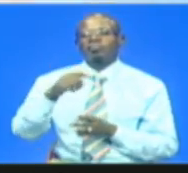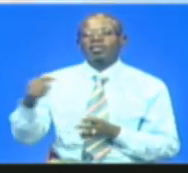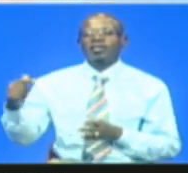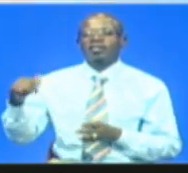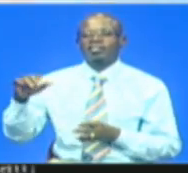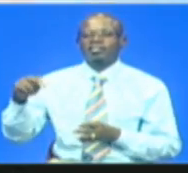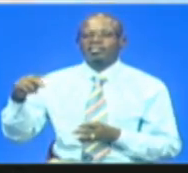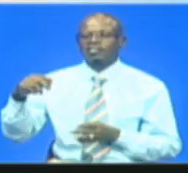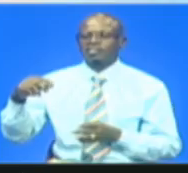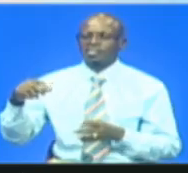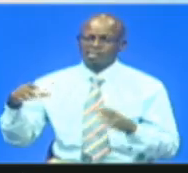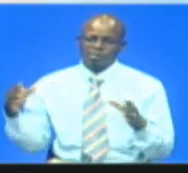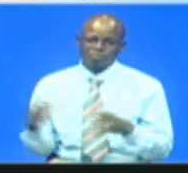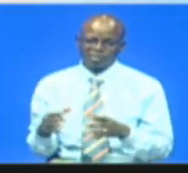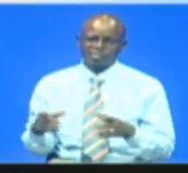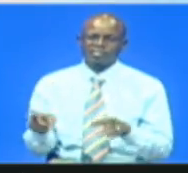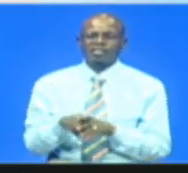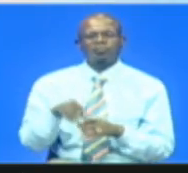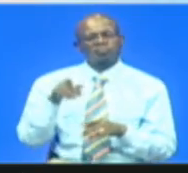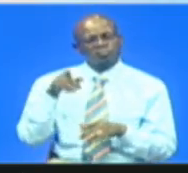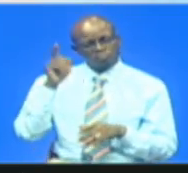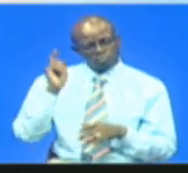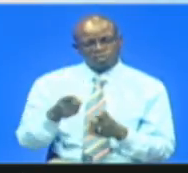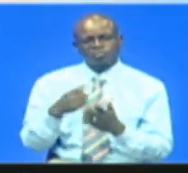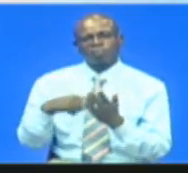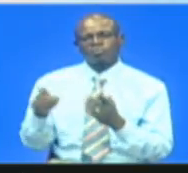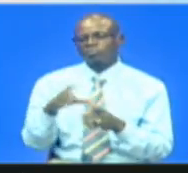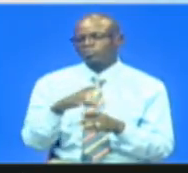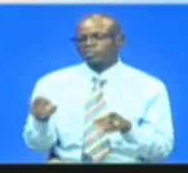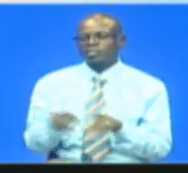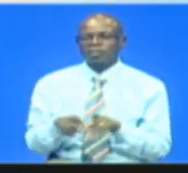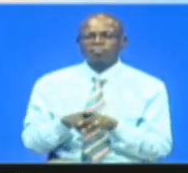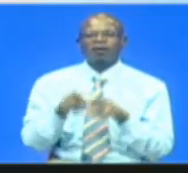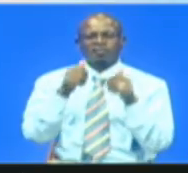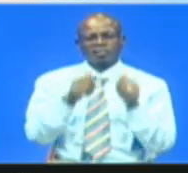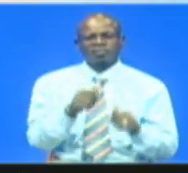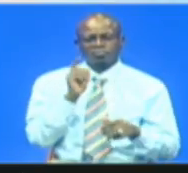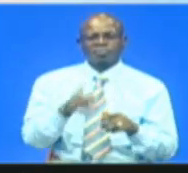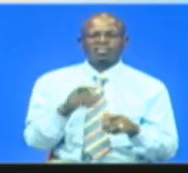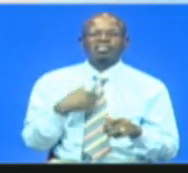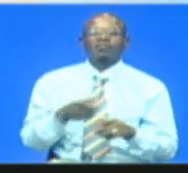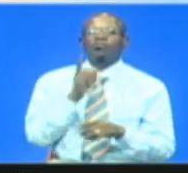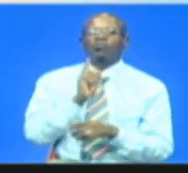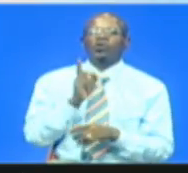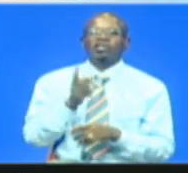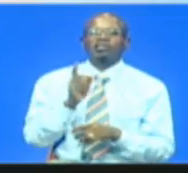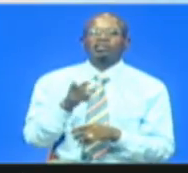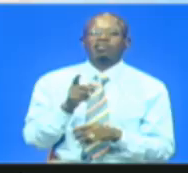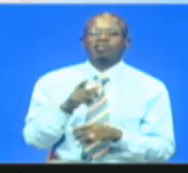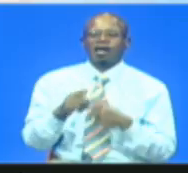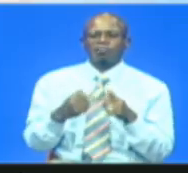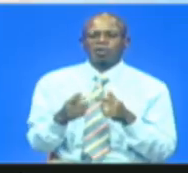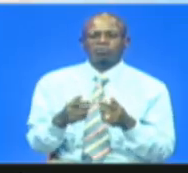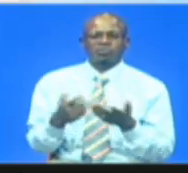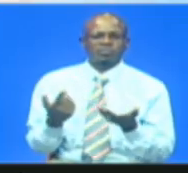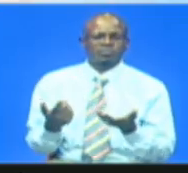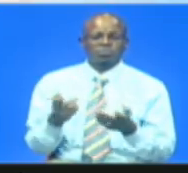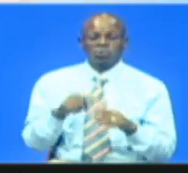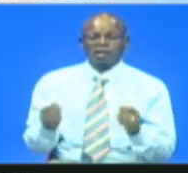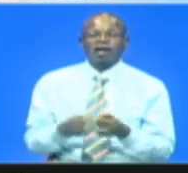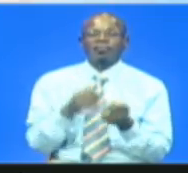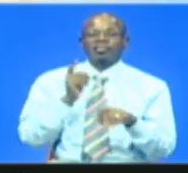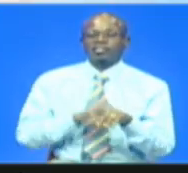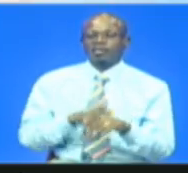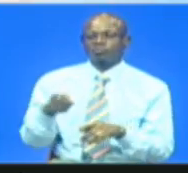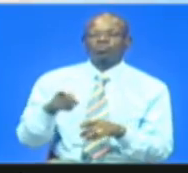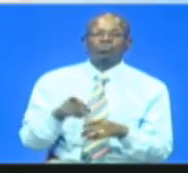gambling must be approved and such an advertisement must contain a warning message about the consequences of gambling, including